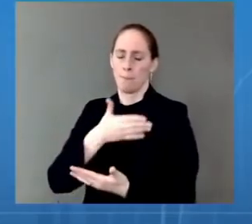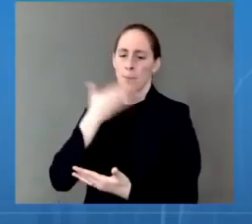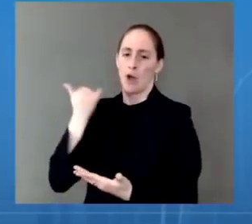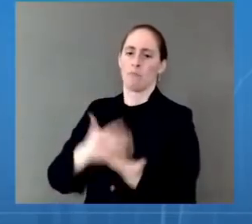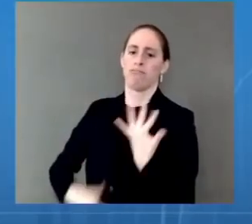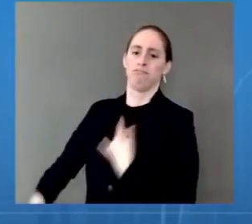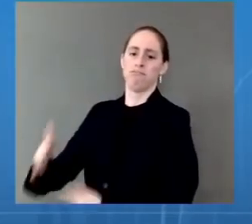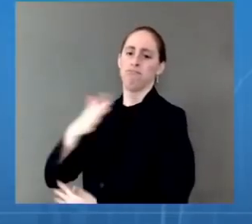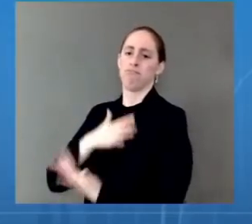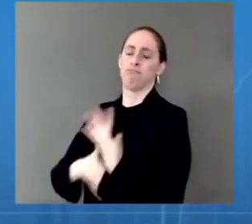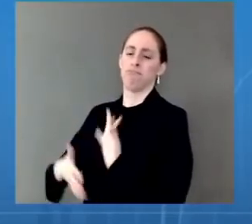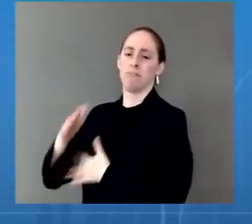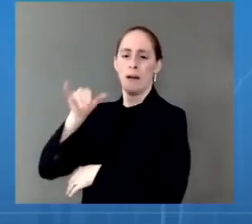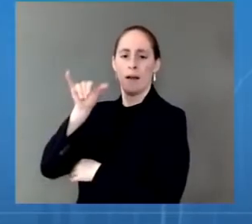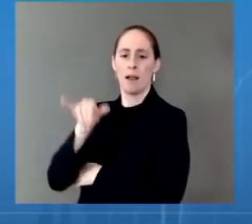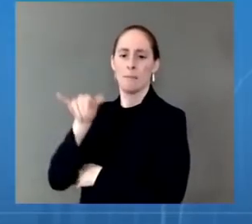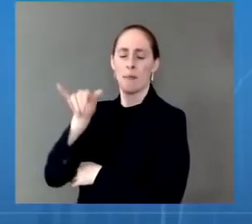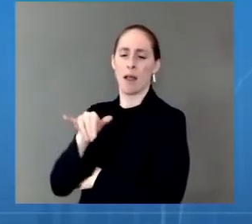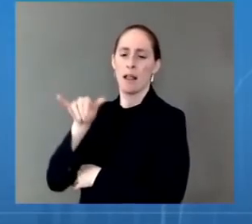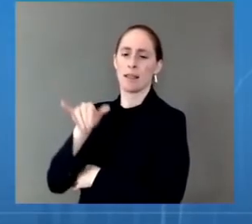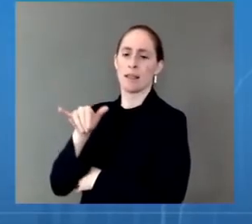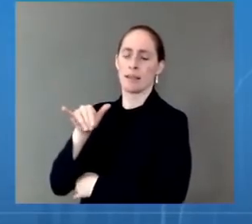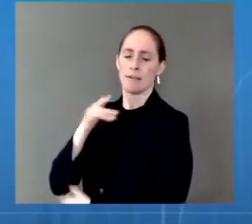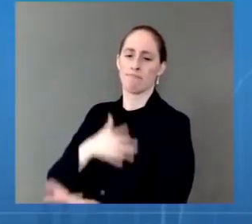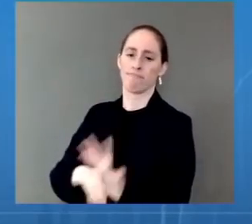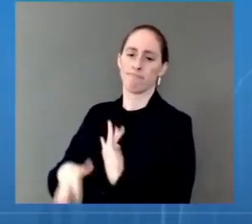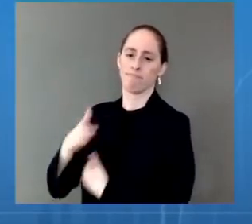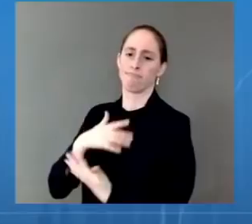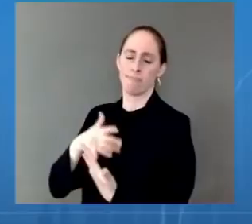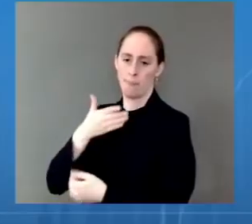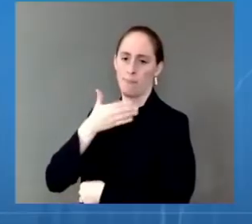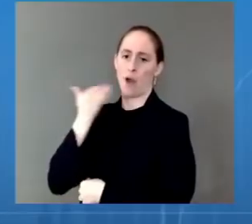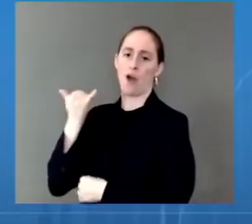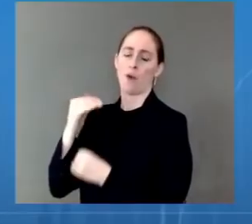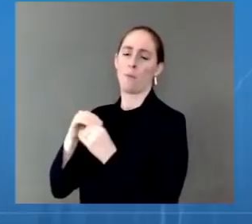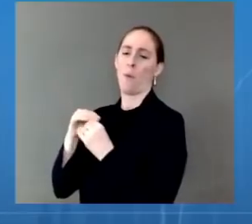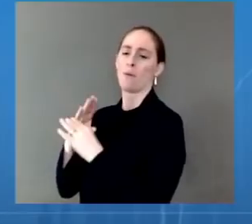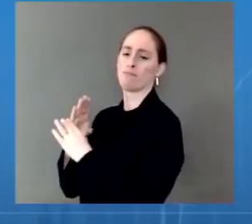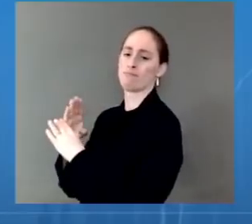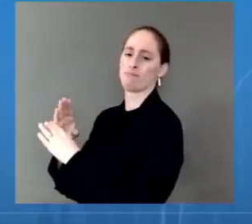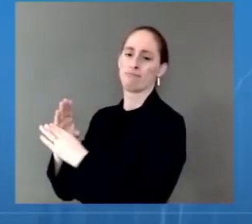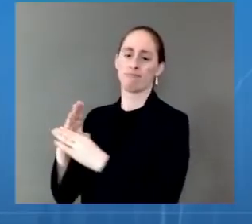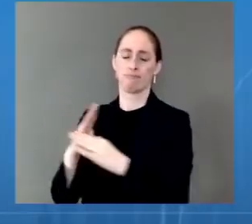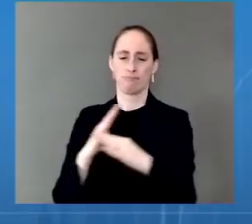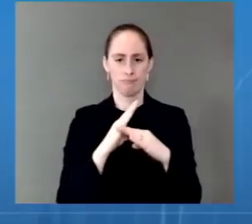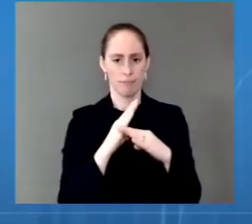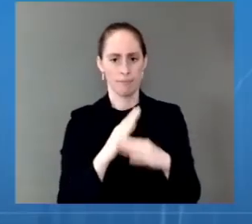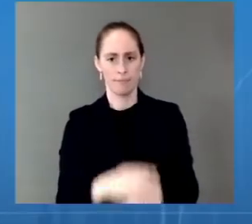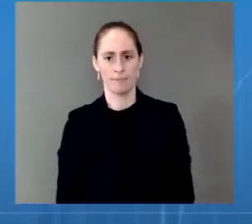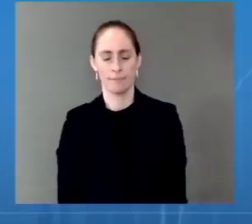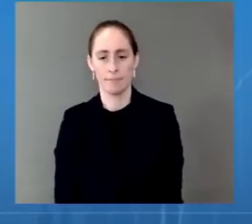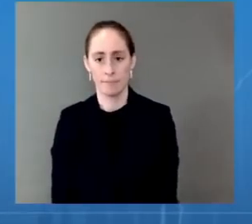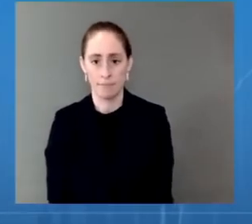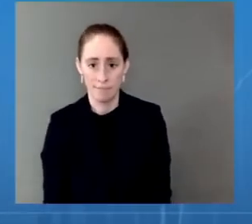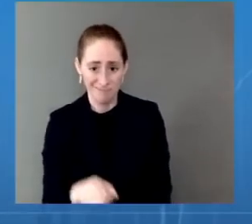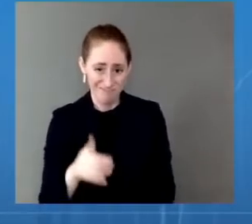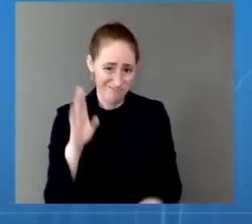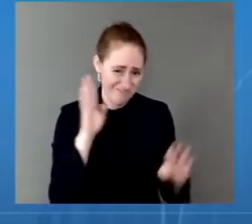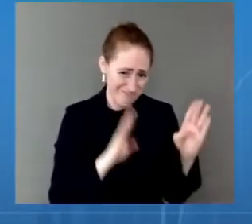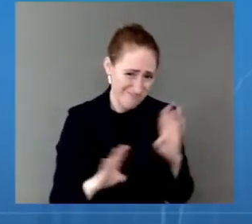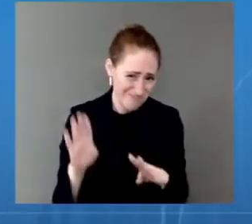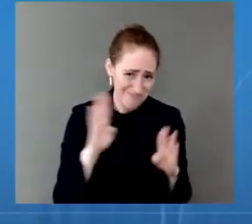in general, and certainly about the Omicron variant, first get vaccinated, and then,